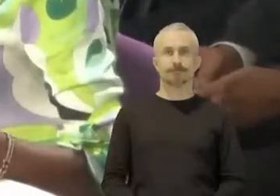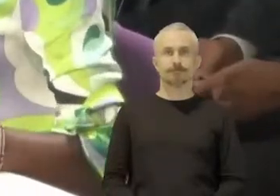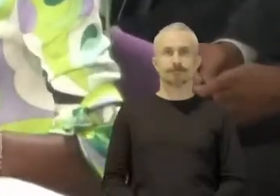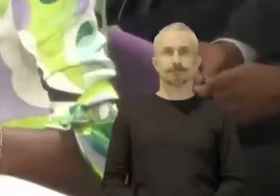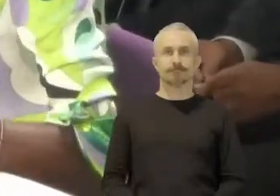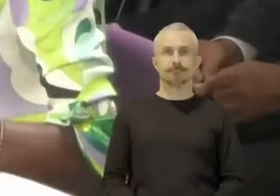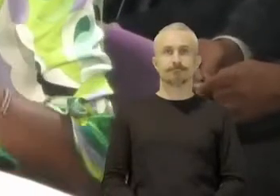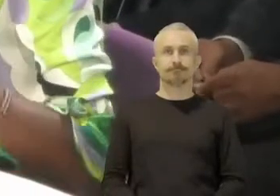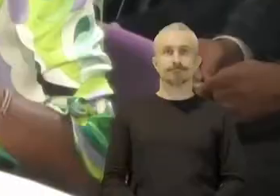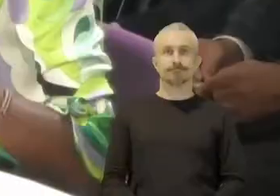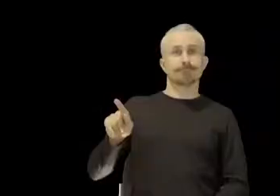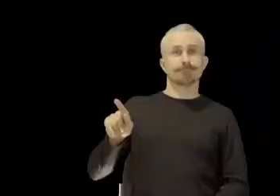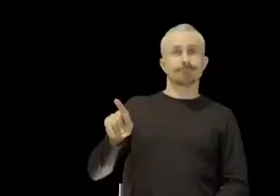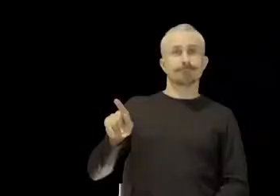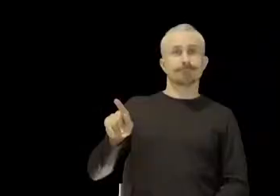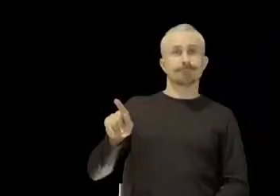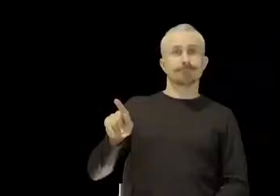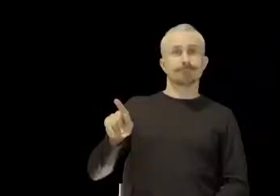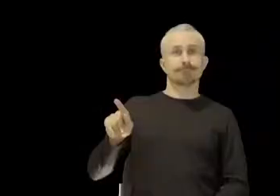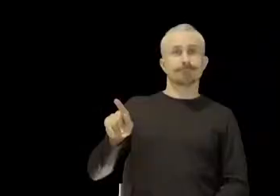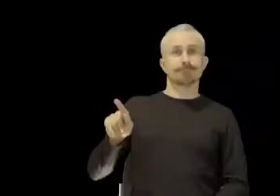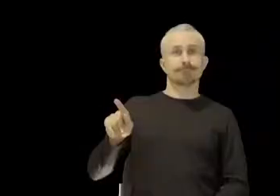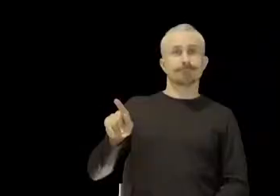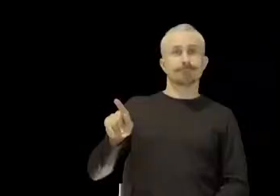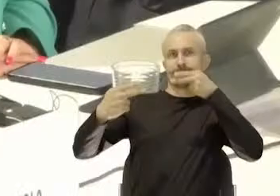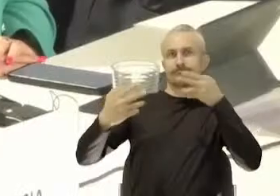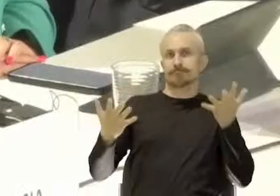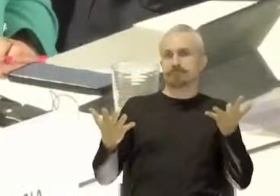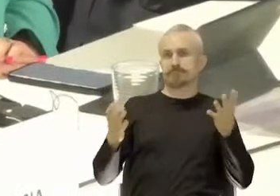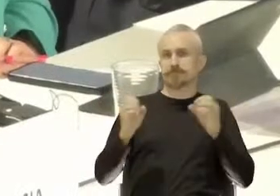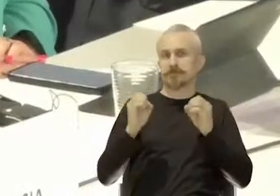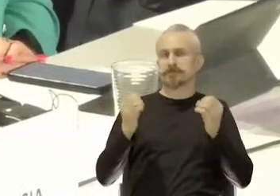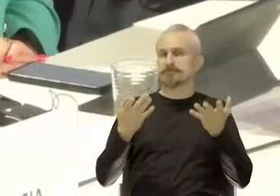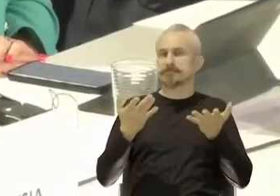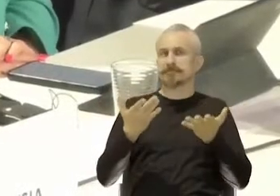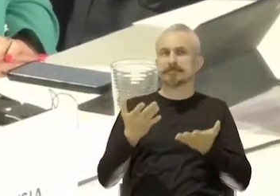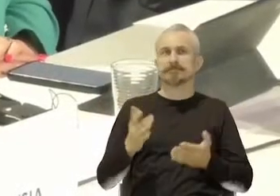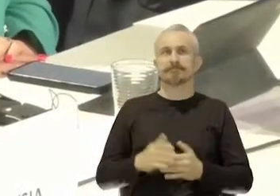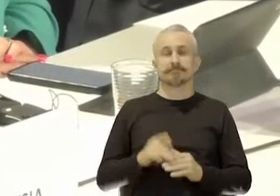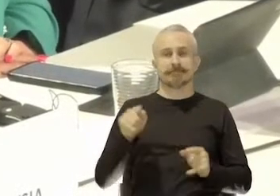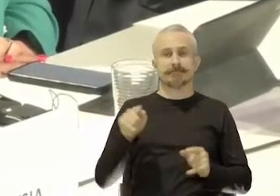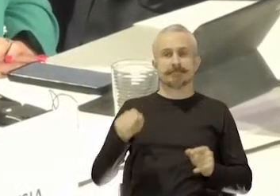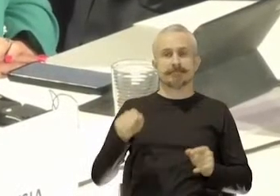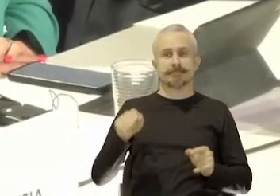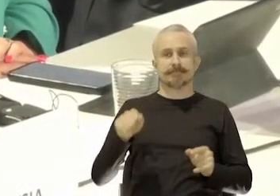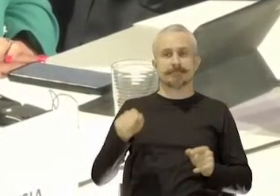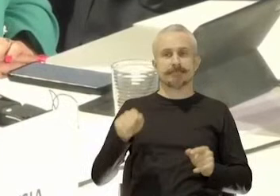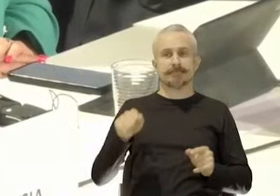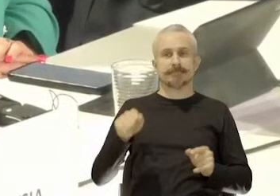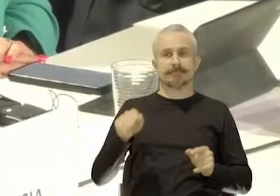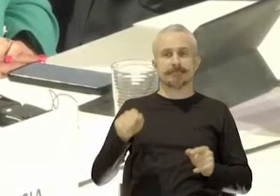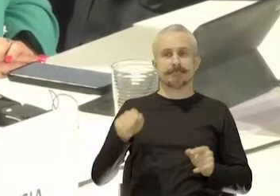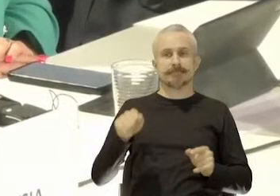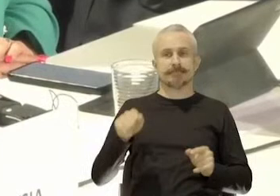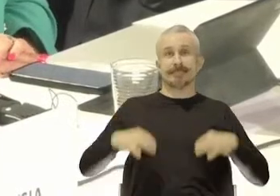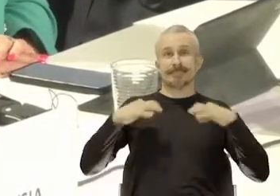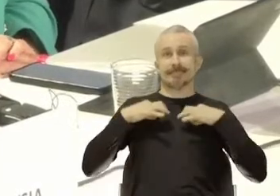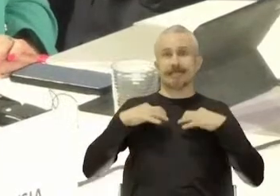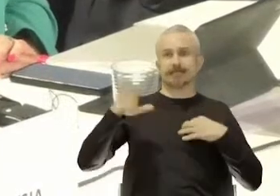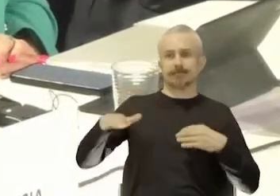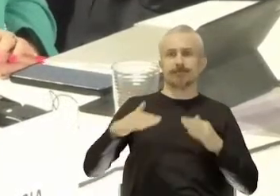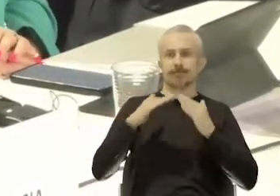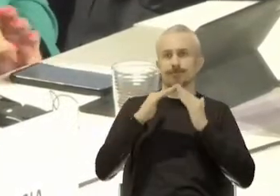Malaysia. The Honourable Minister of Housing and Local Government. Honourable Minister, you have the